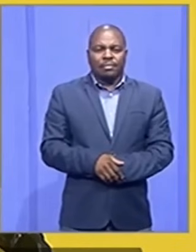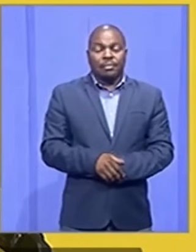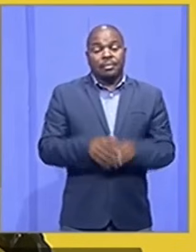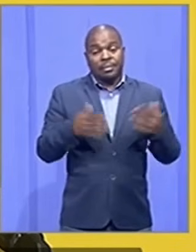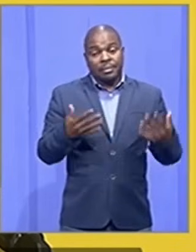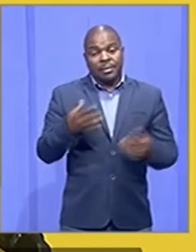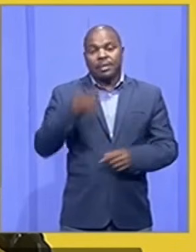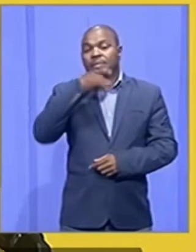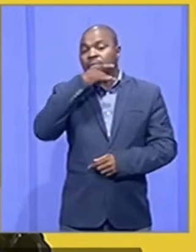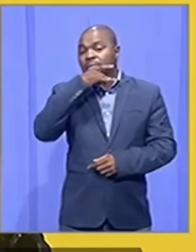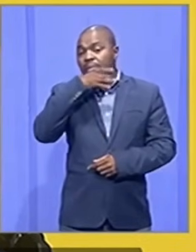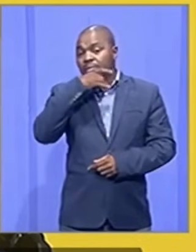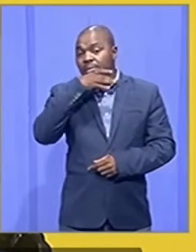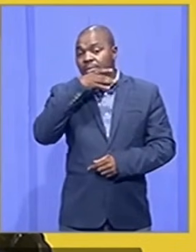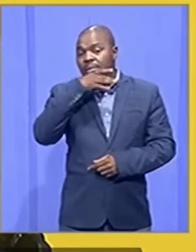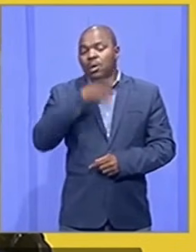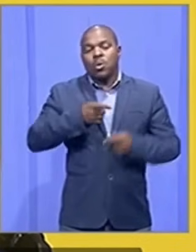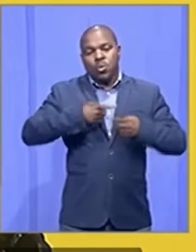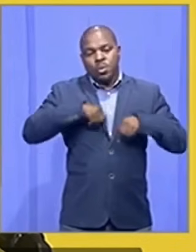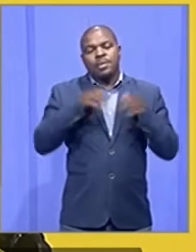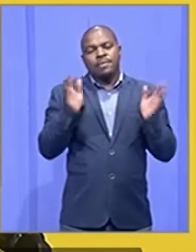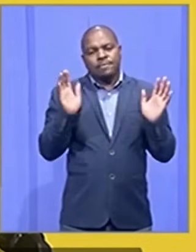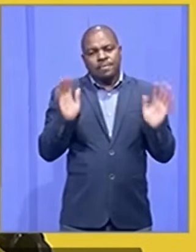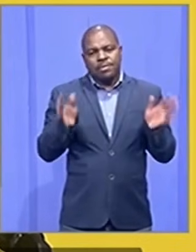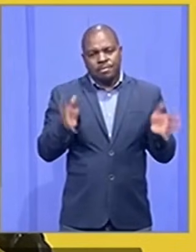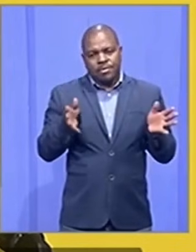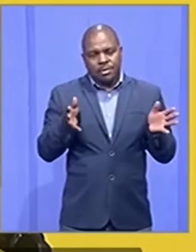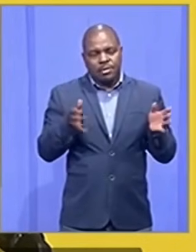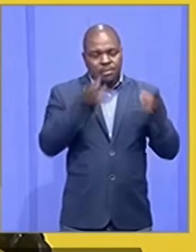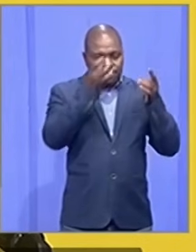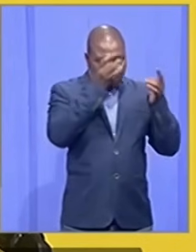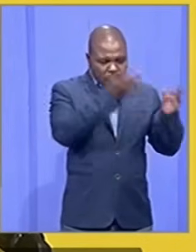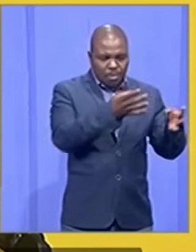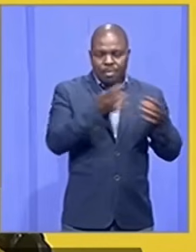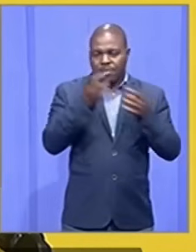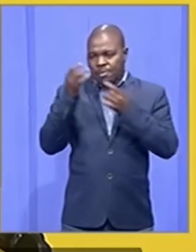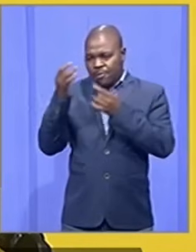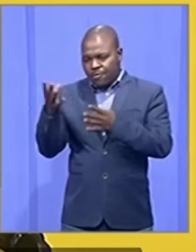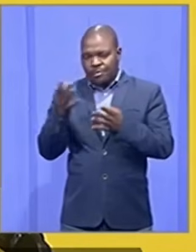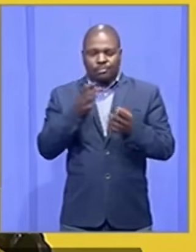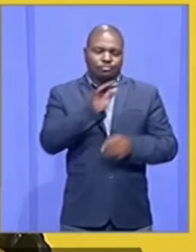On Saturday, we conveyed our condolences